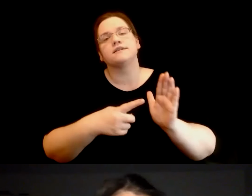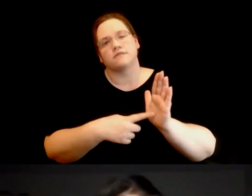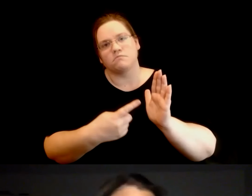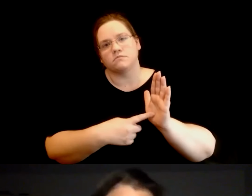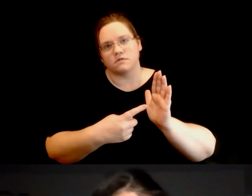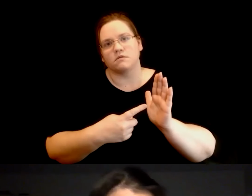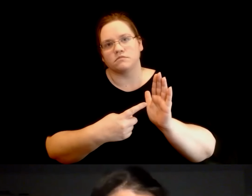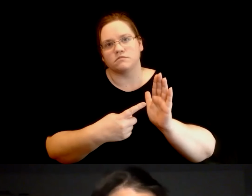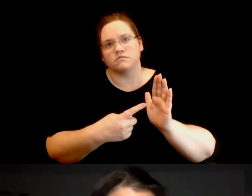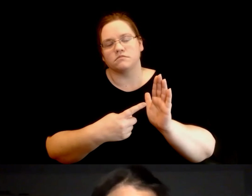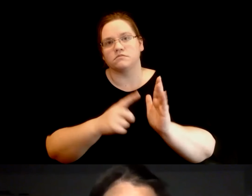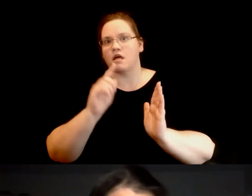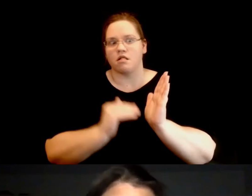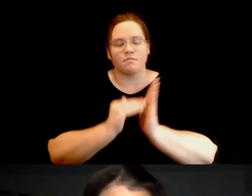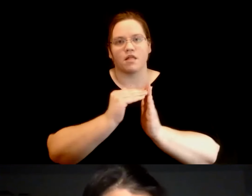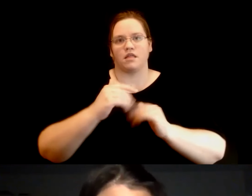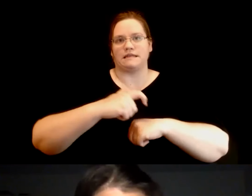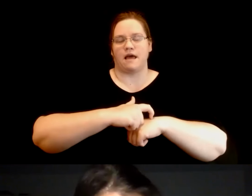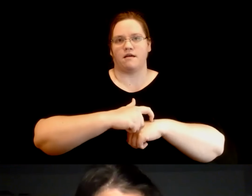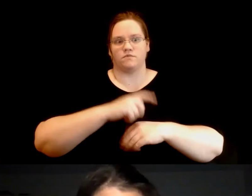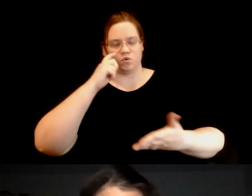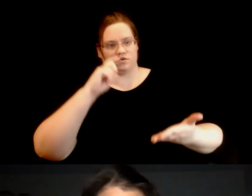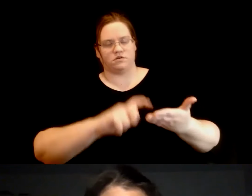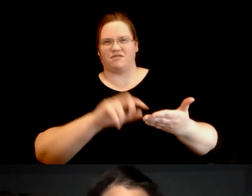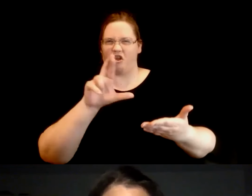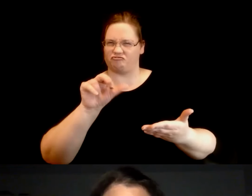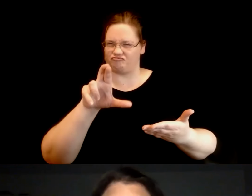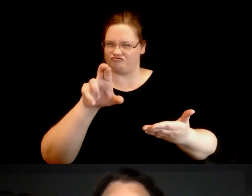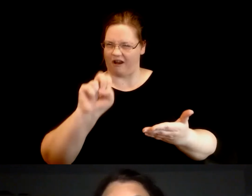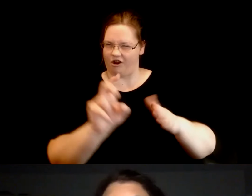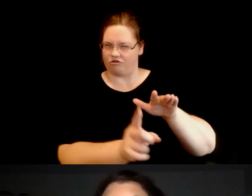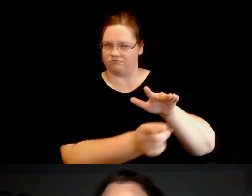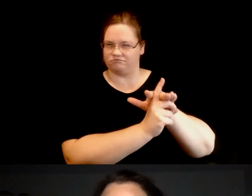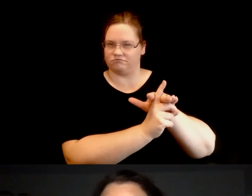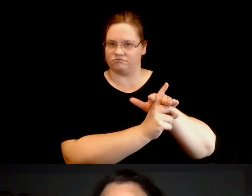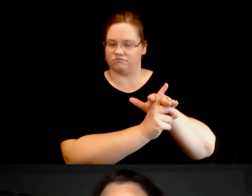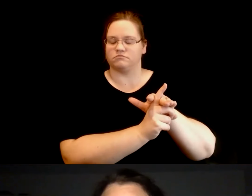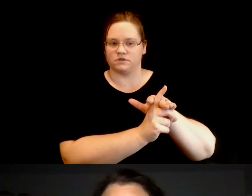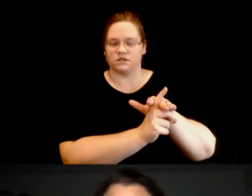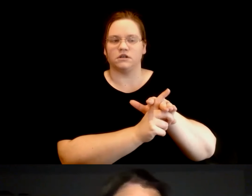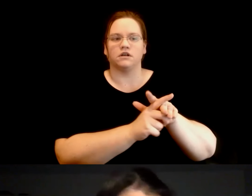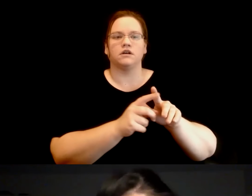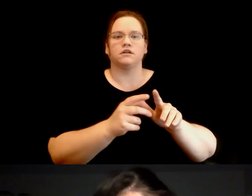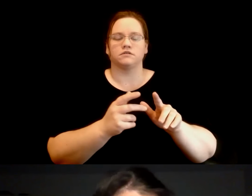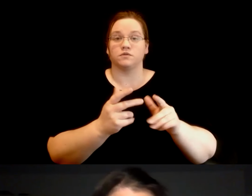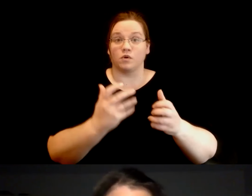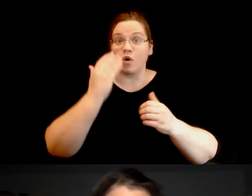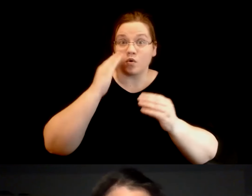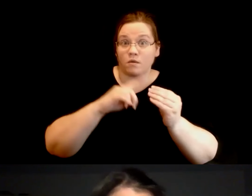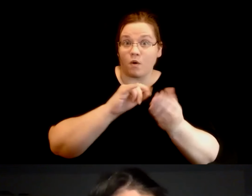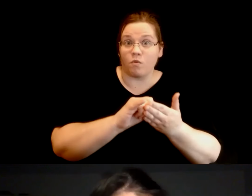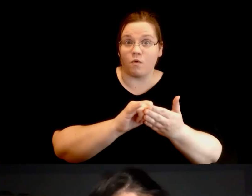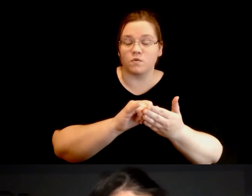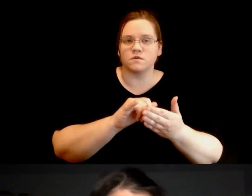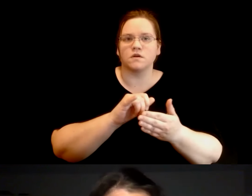it 1 million times before you see an extremely rare side effect, right? And we want to know about those. And